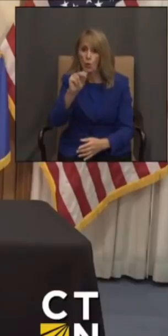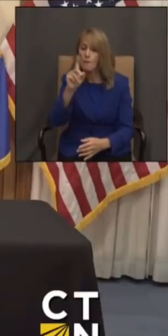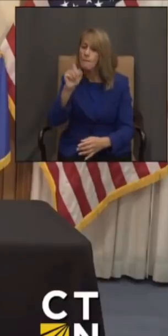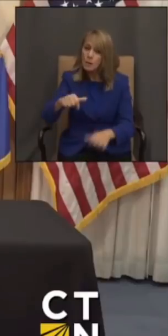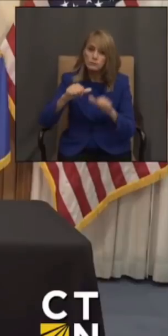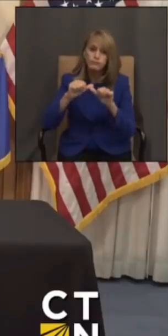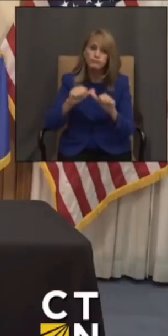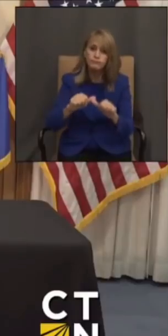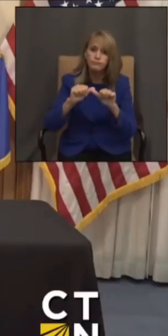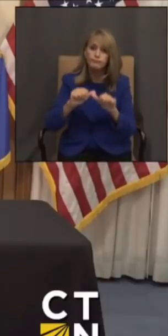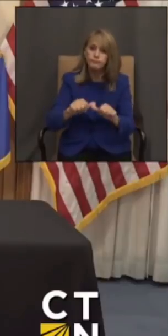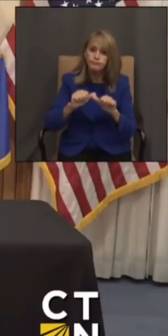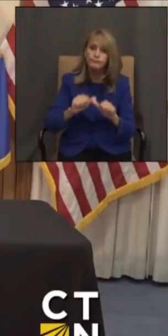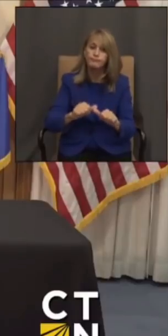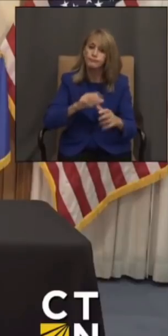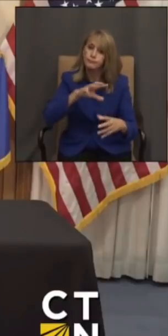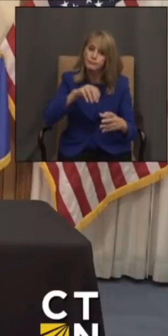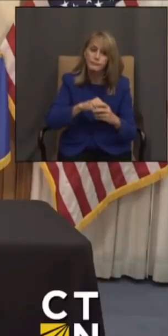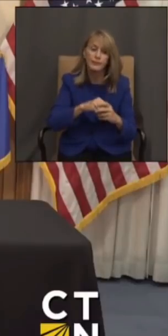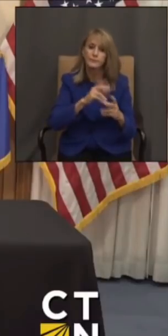The Waterbury Republican American.